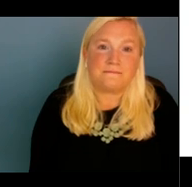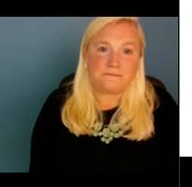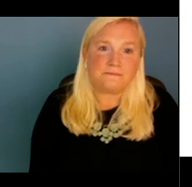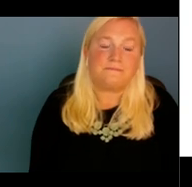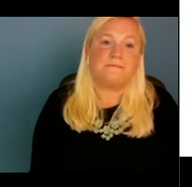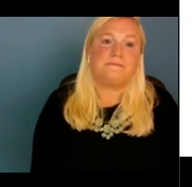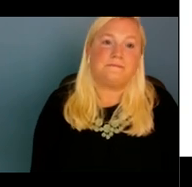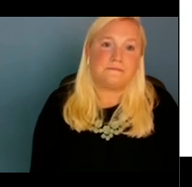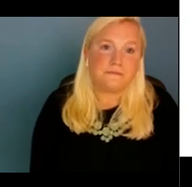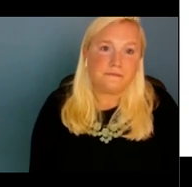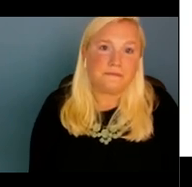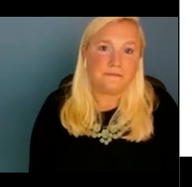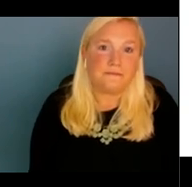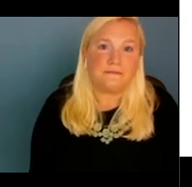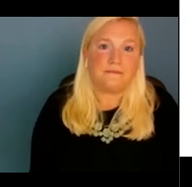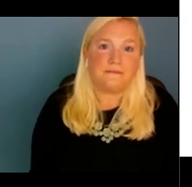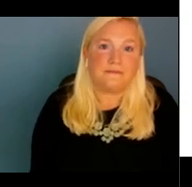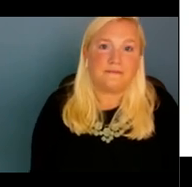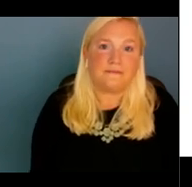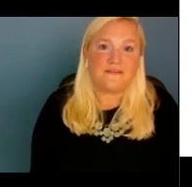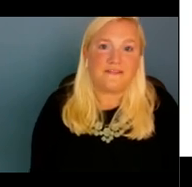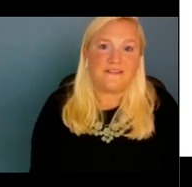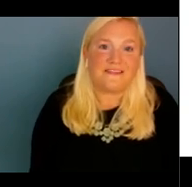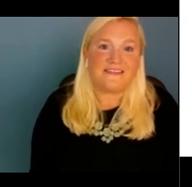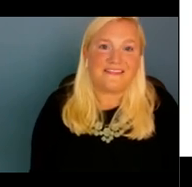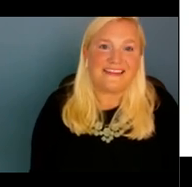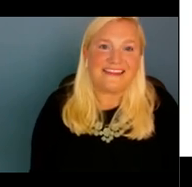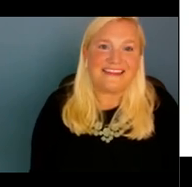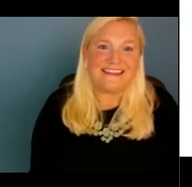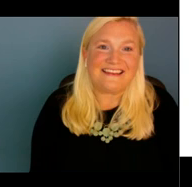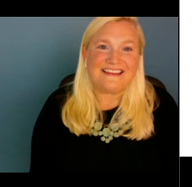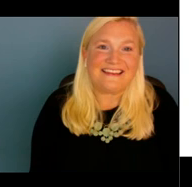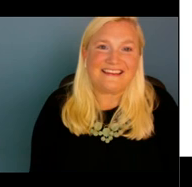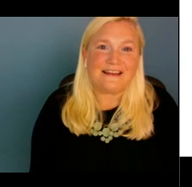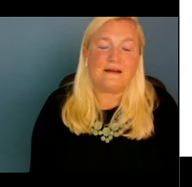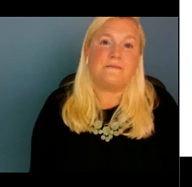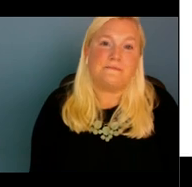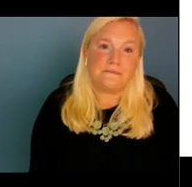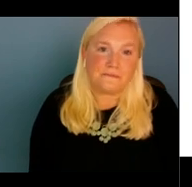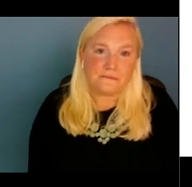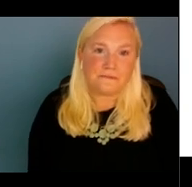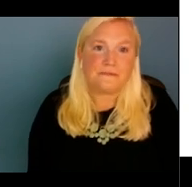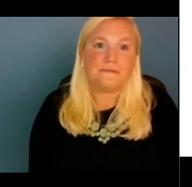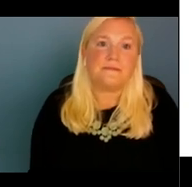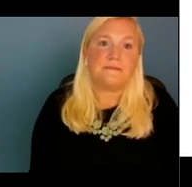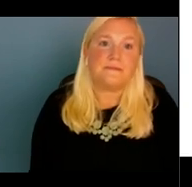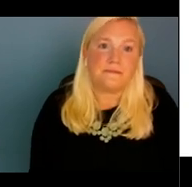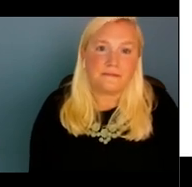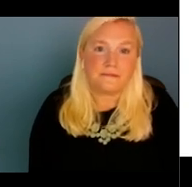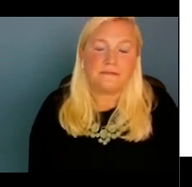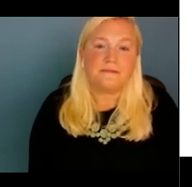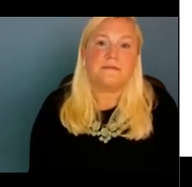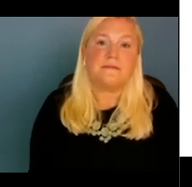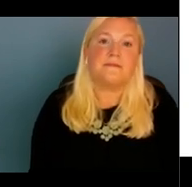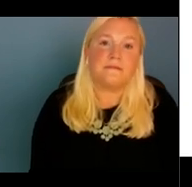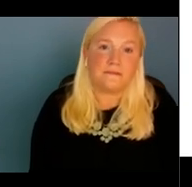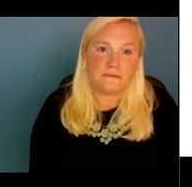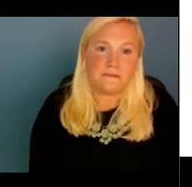stutter, I can get kind of the stuttering stuff, fine. But wow, it's tapped into this whole other area of their